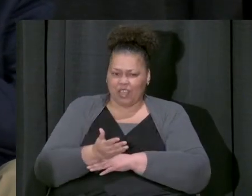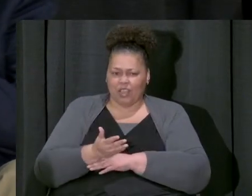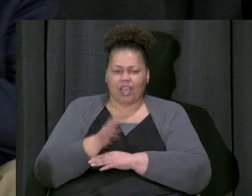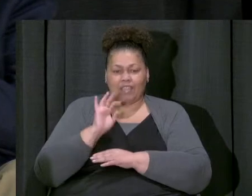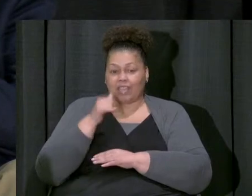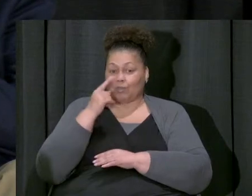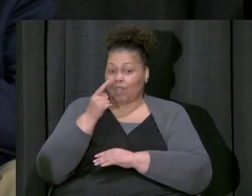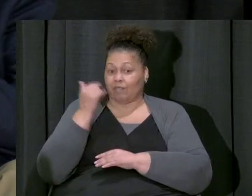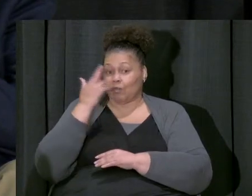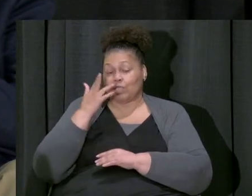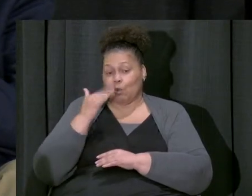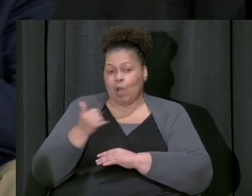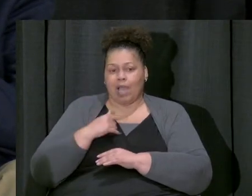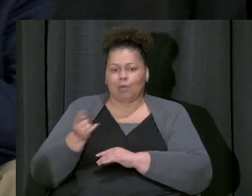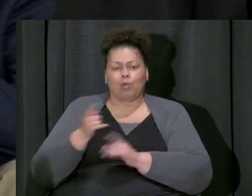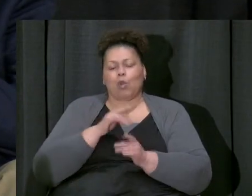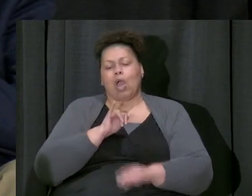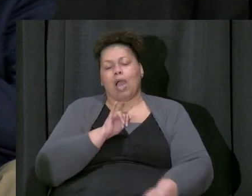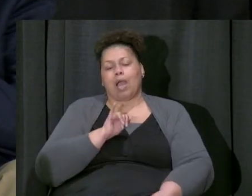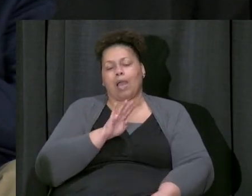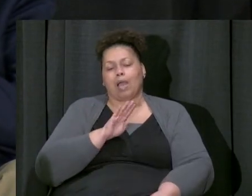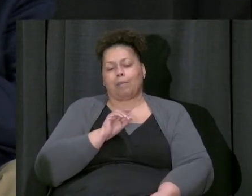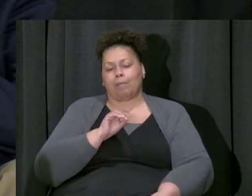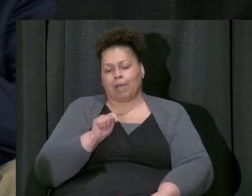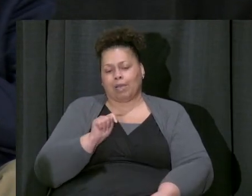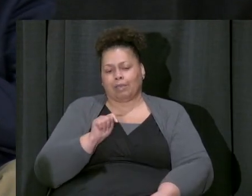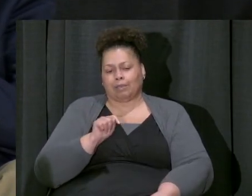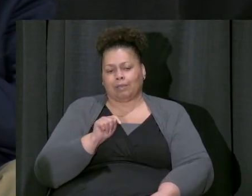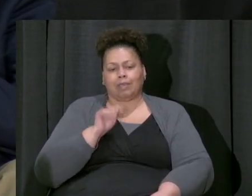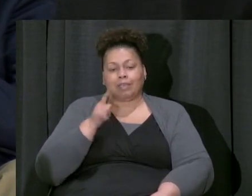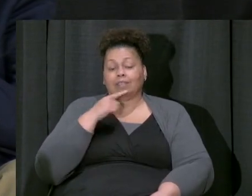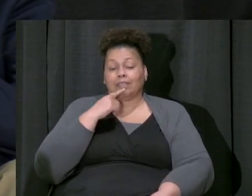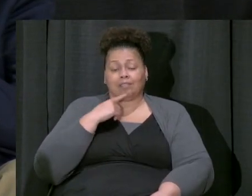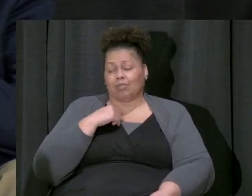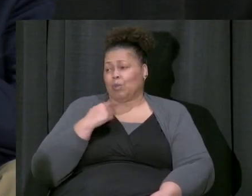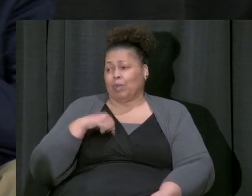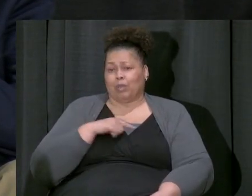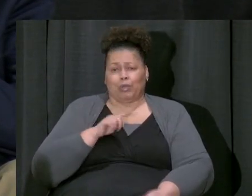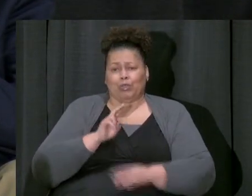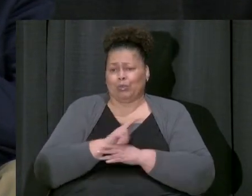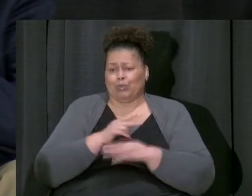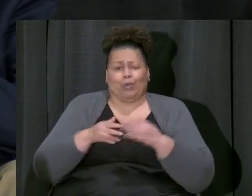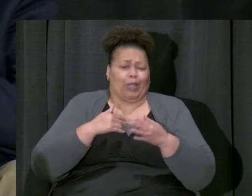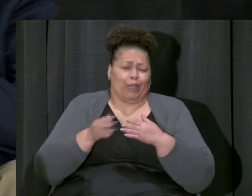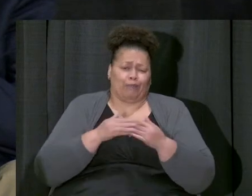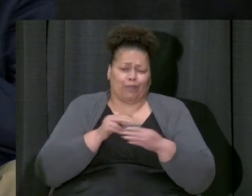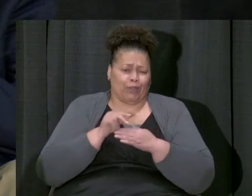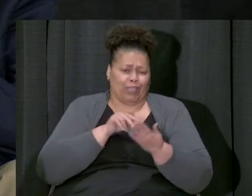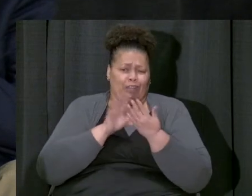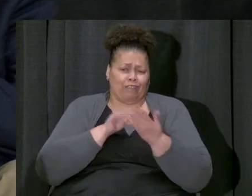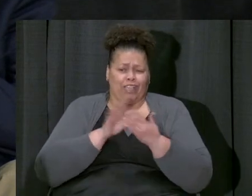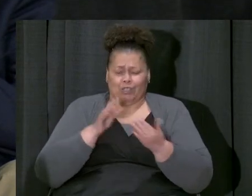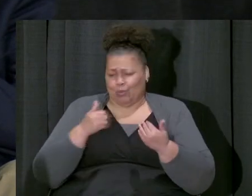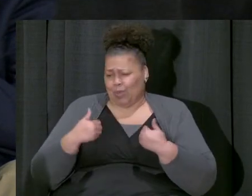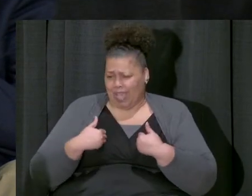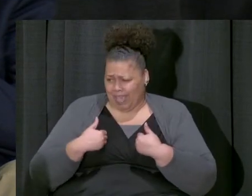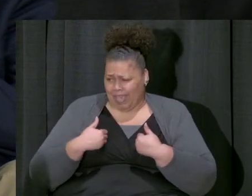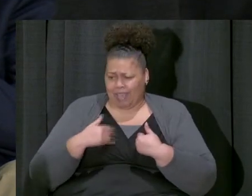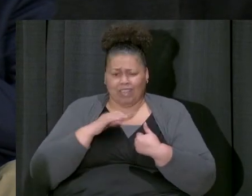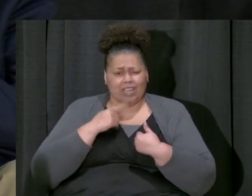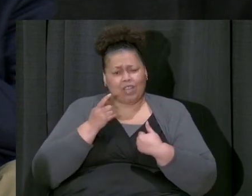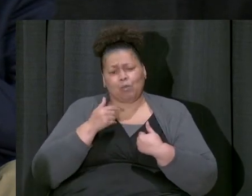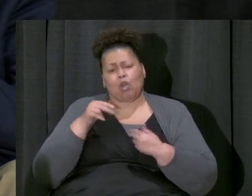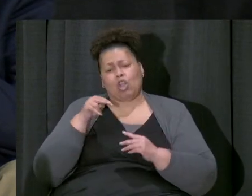it went to the iBot approach, which it basically says, we'll just use whatever interface you have, and we'll just it will look at it like